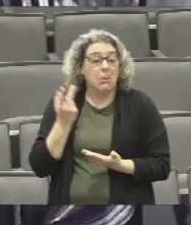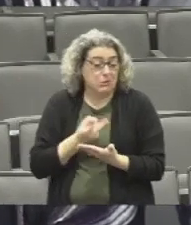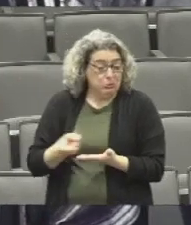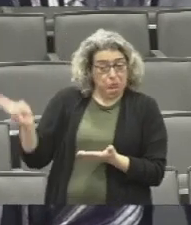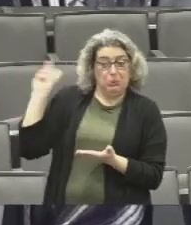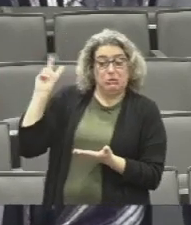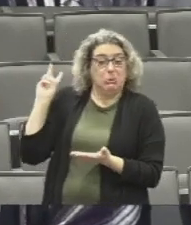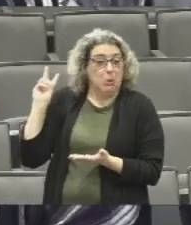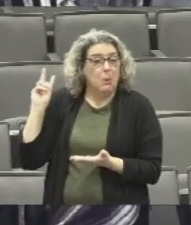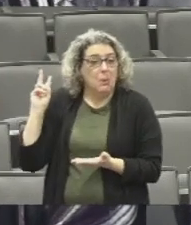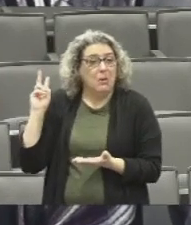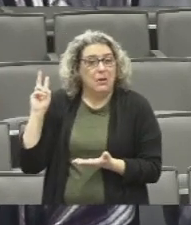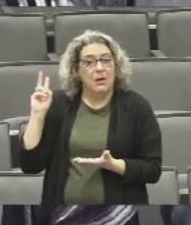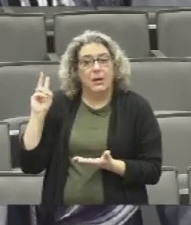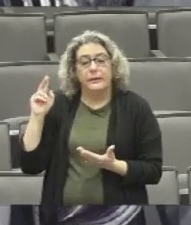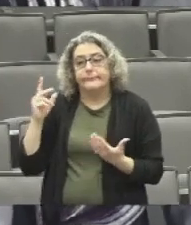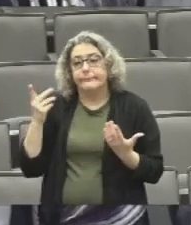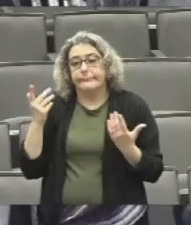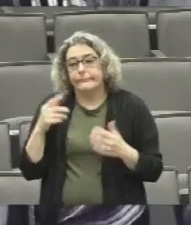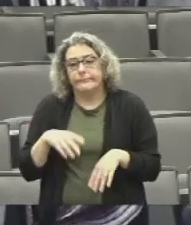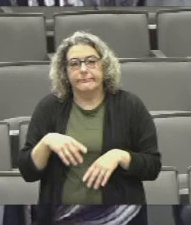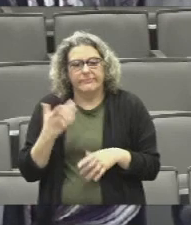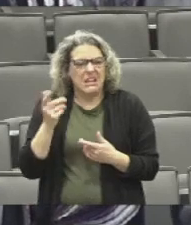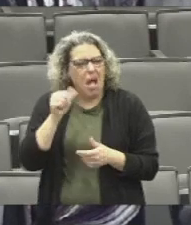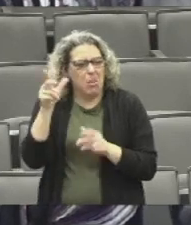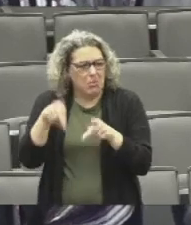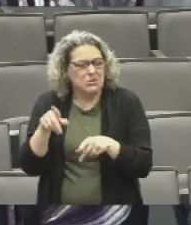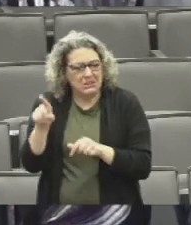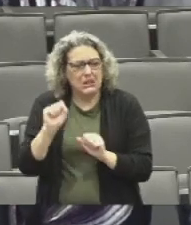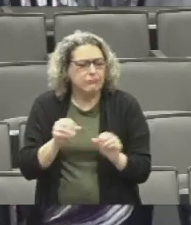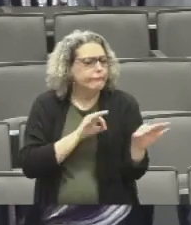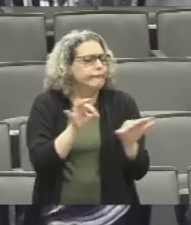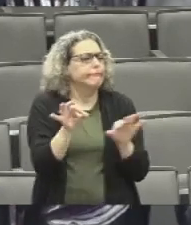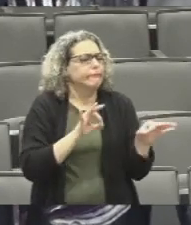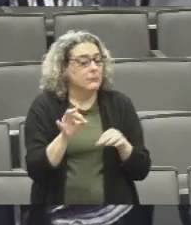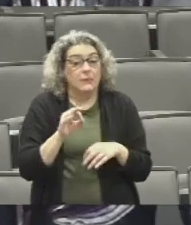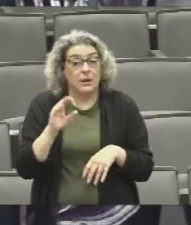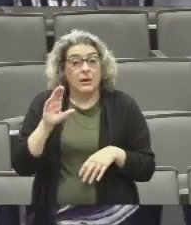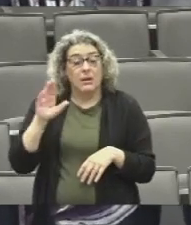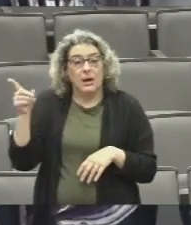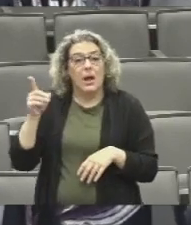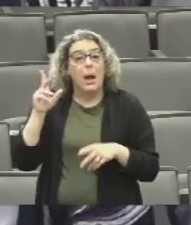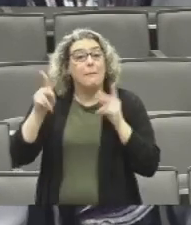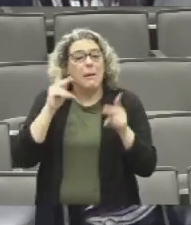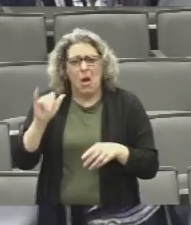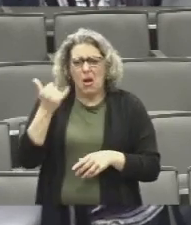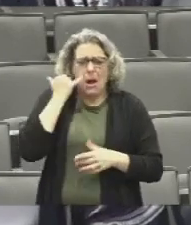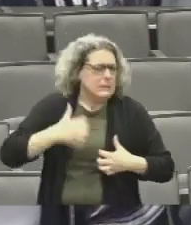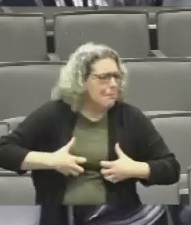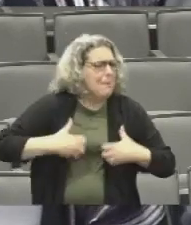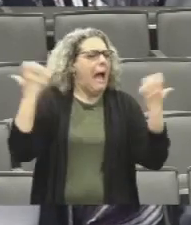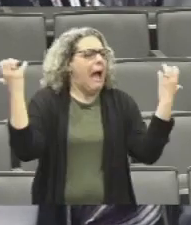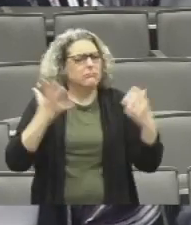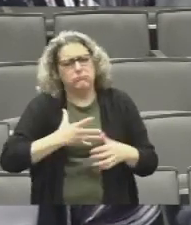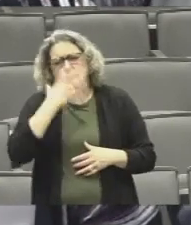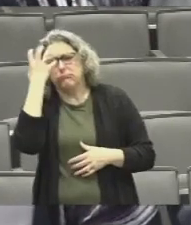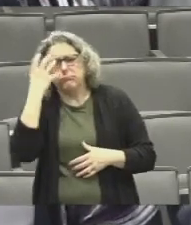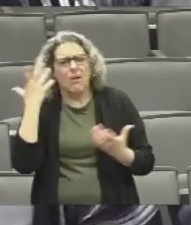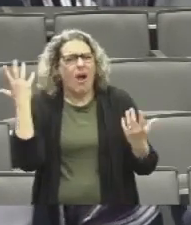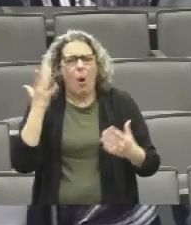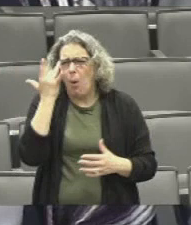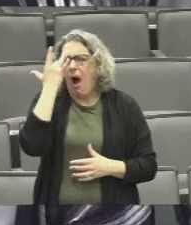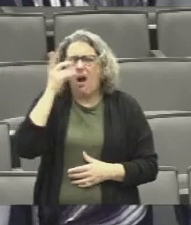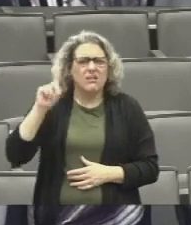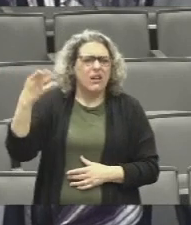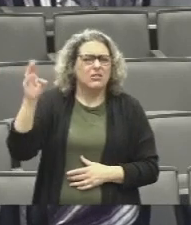ago, and Sunday can talk about this, there were a lot of people who just were angry. They were angry about the DHM,